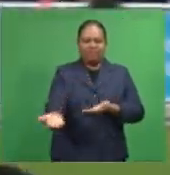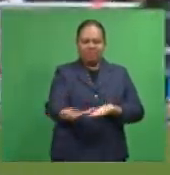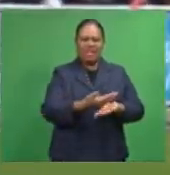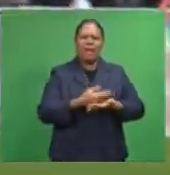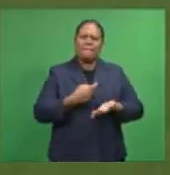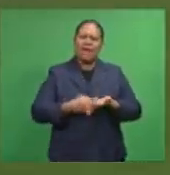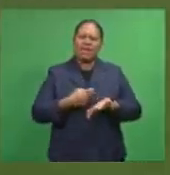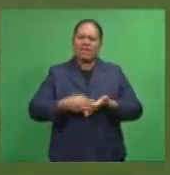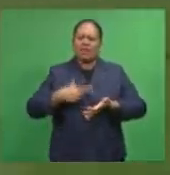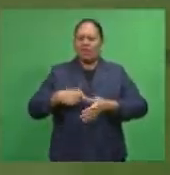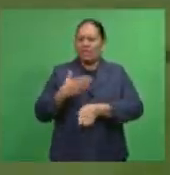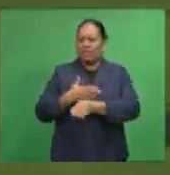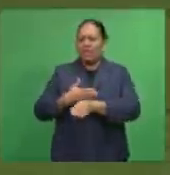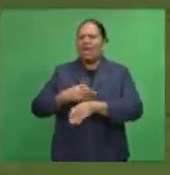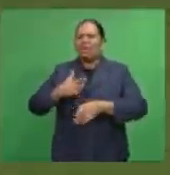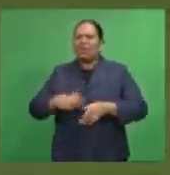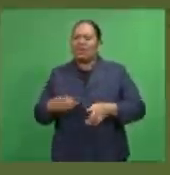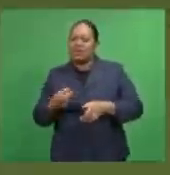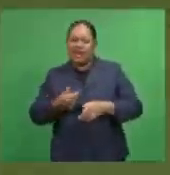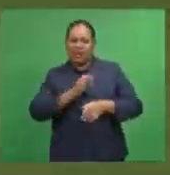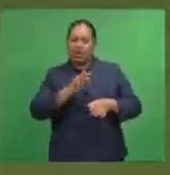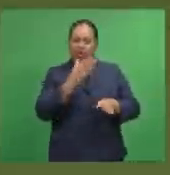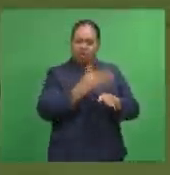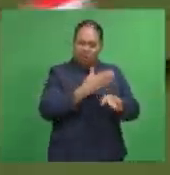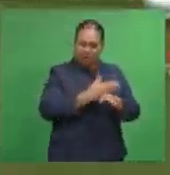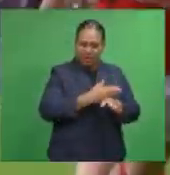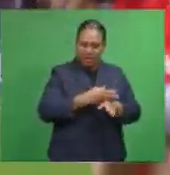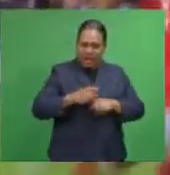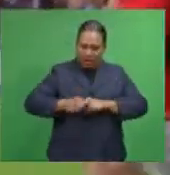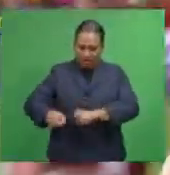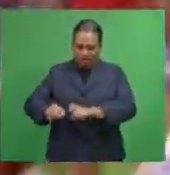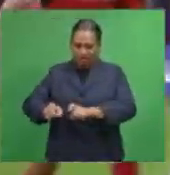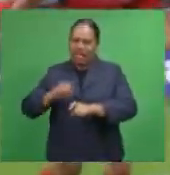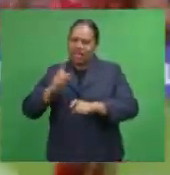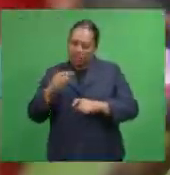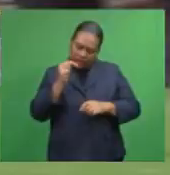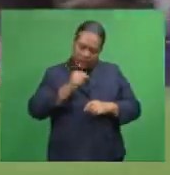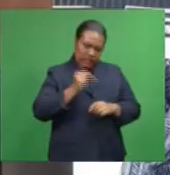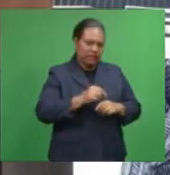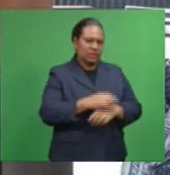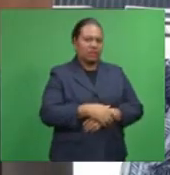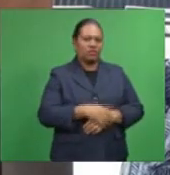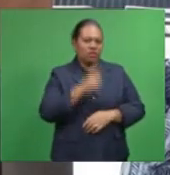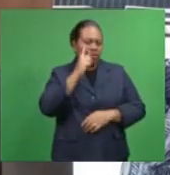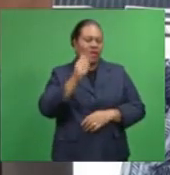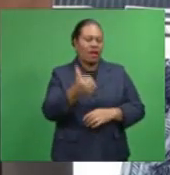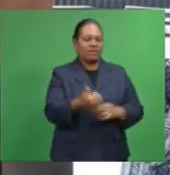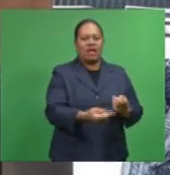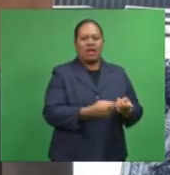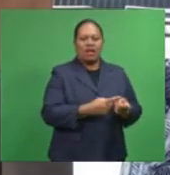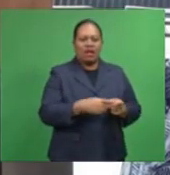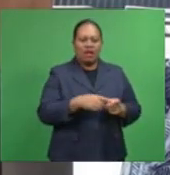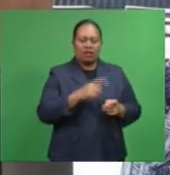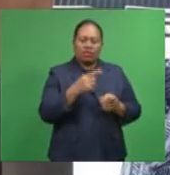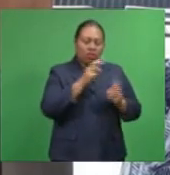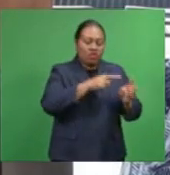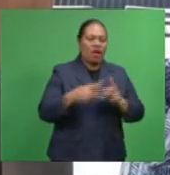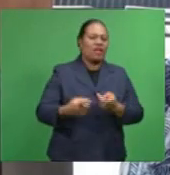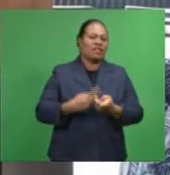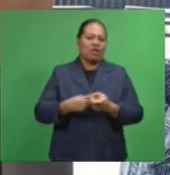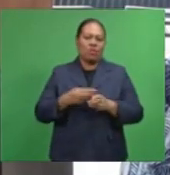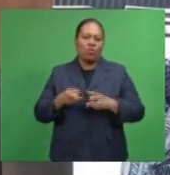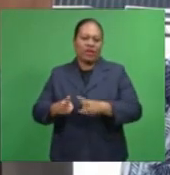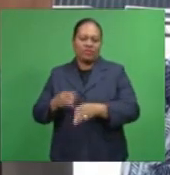says players who do not have any other form of employment are being hit the hardest. The most probably challenging one is